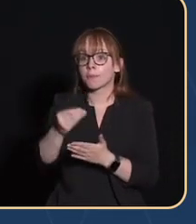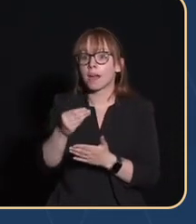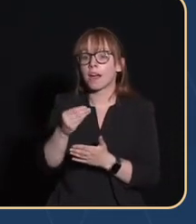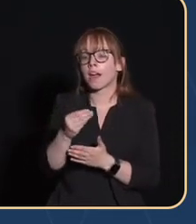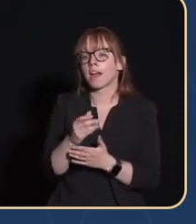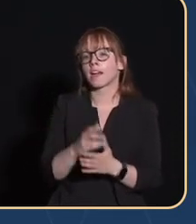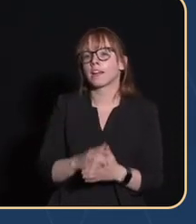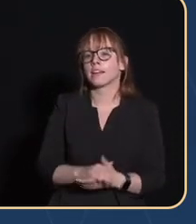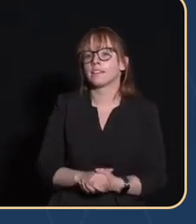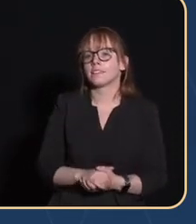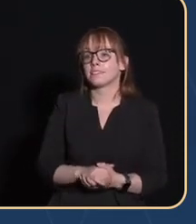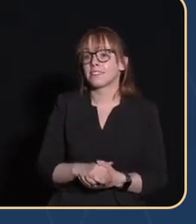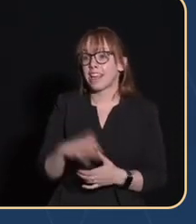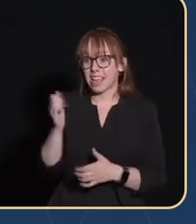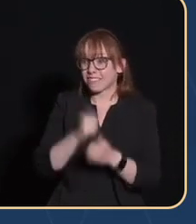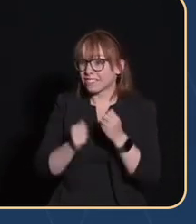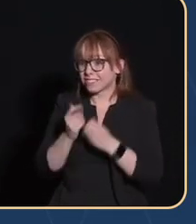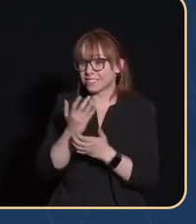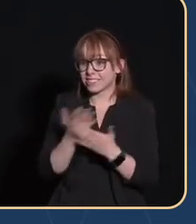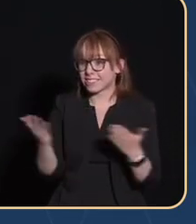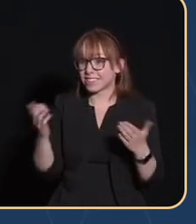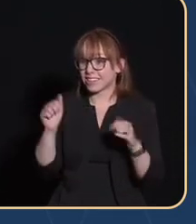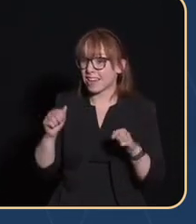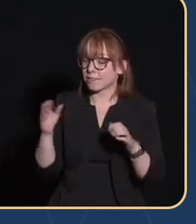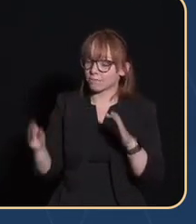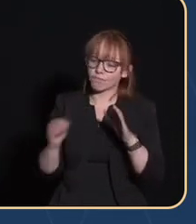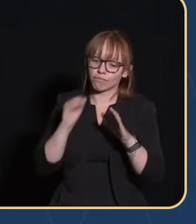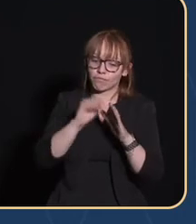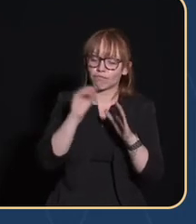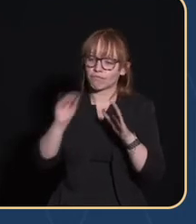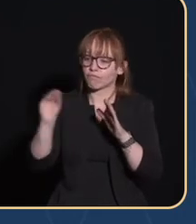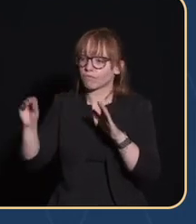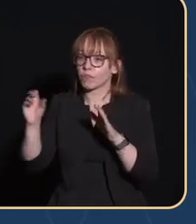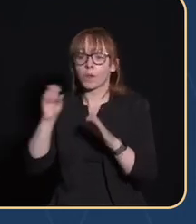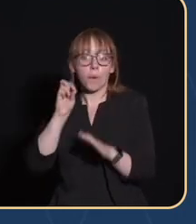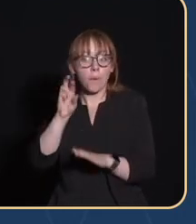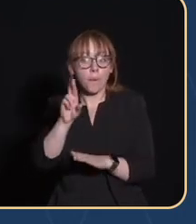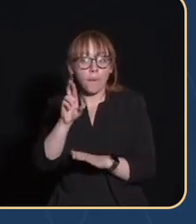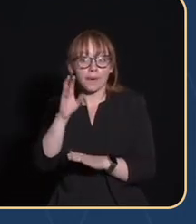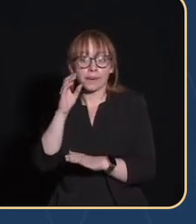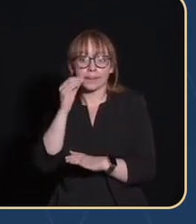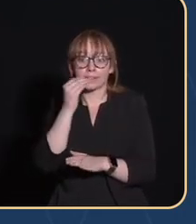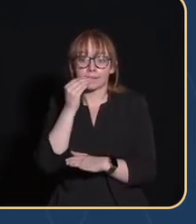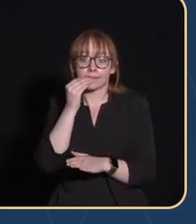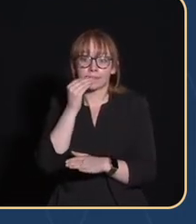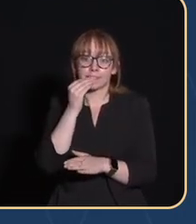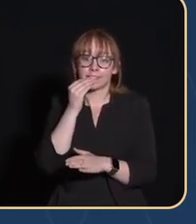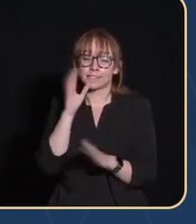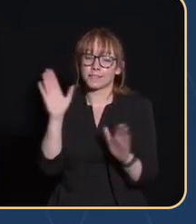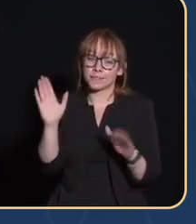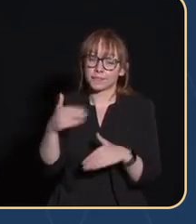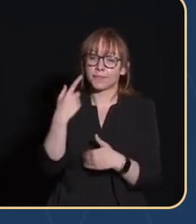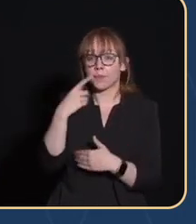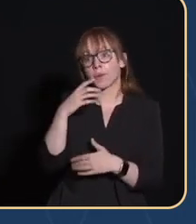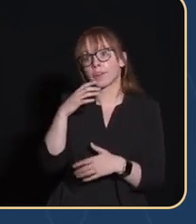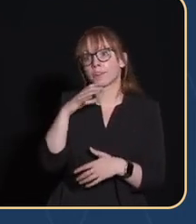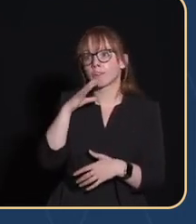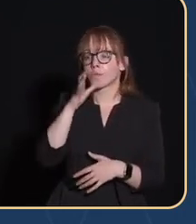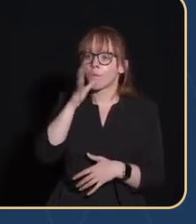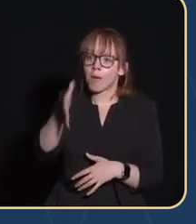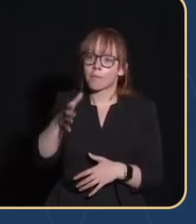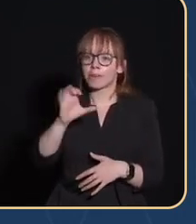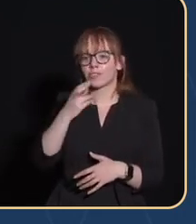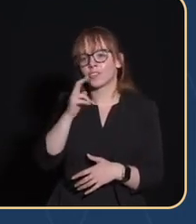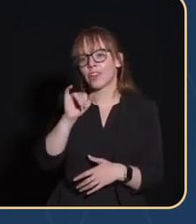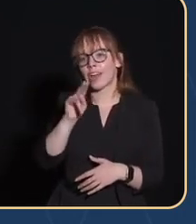electronic equipment can be put in there, hidden, or it's great as a buffet in your dining room for grandma's china. So one last pitch tonight